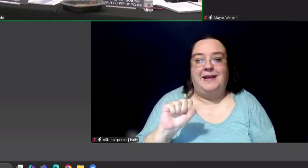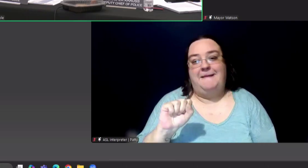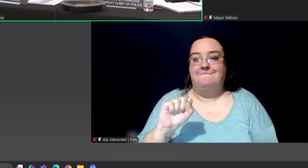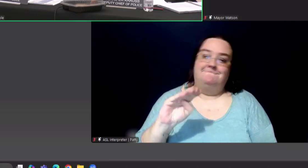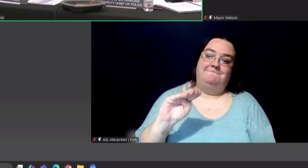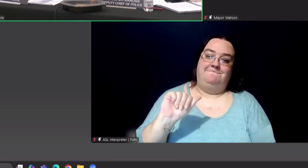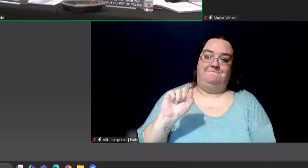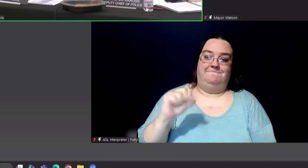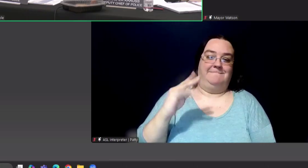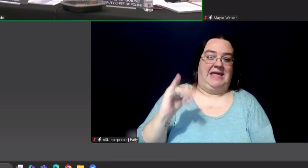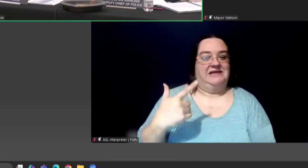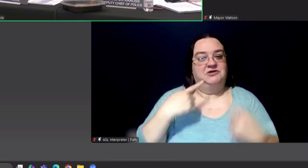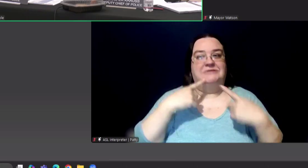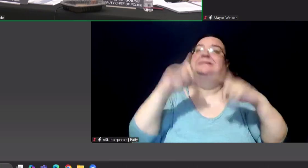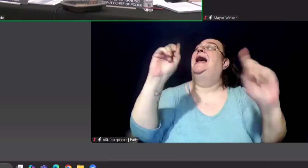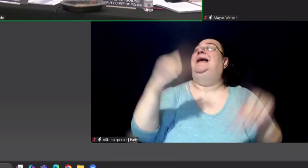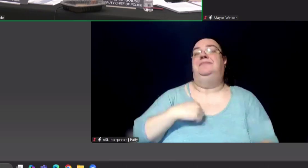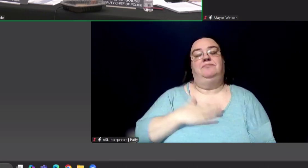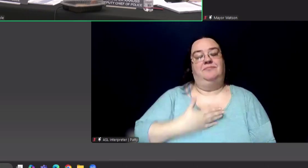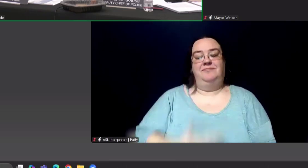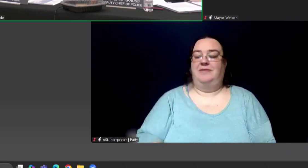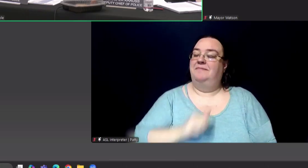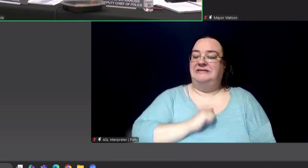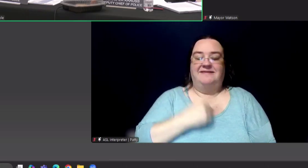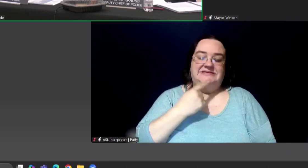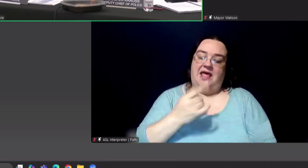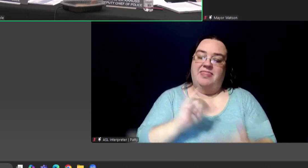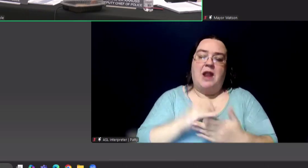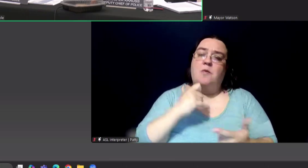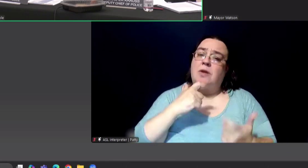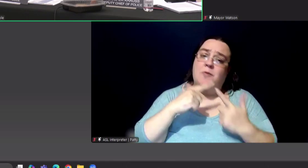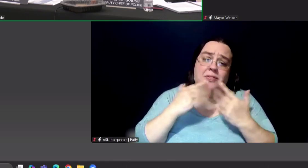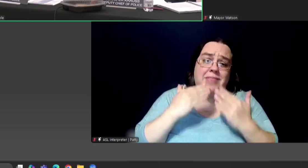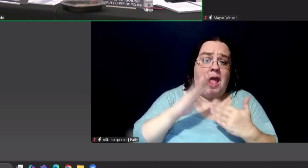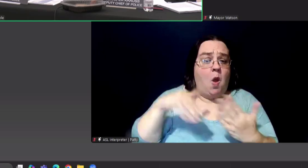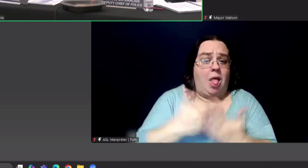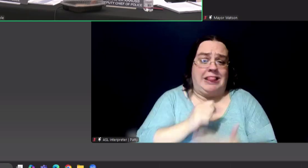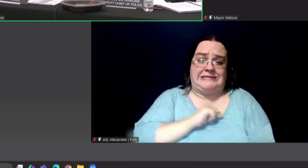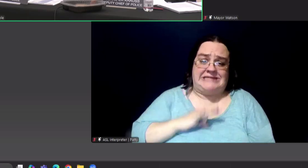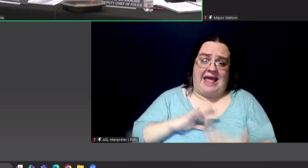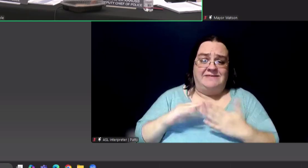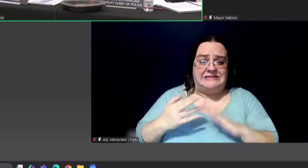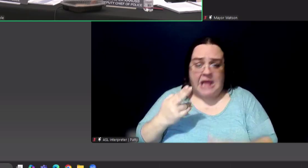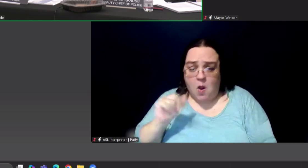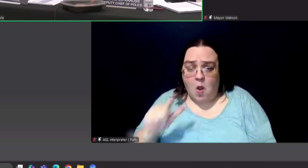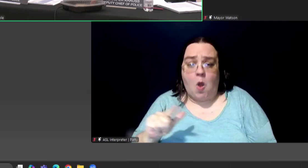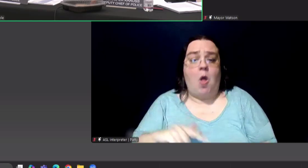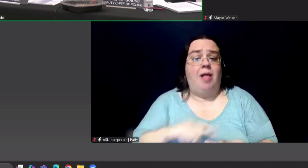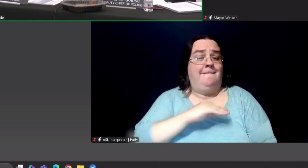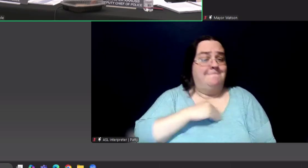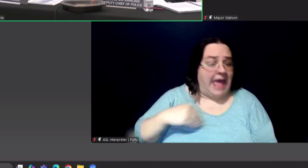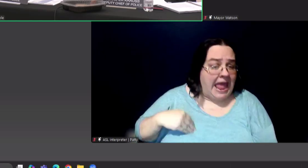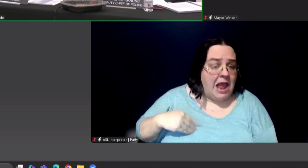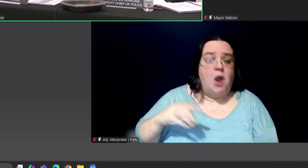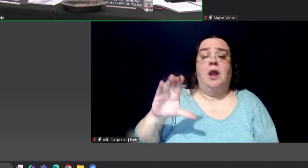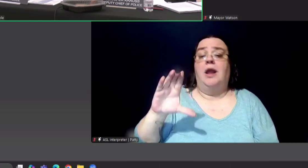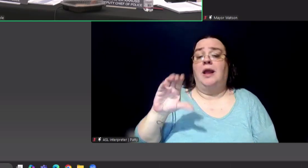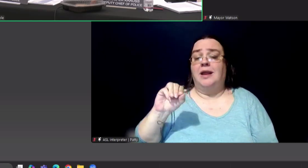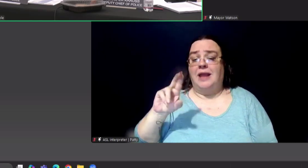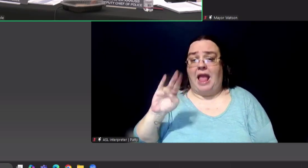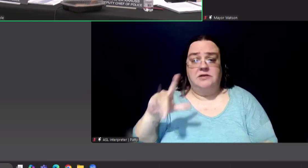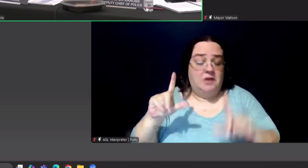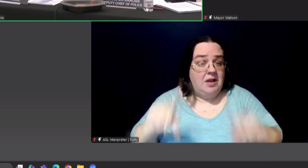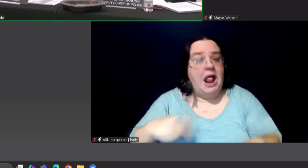could say so myself. We want to thank all of the town hall staff, the mayor and council for attending. I definitely believe there